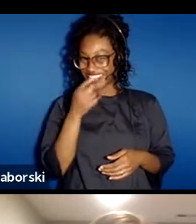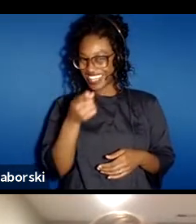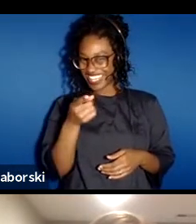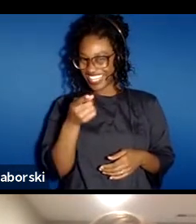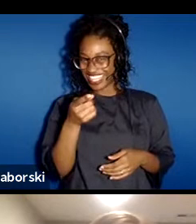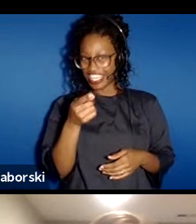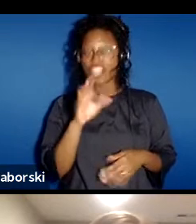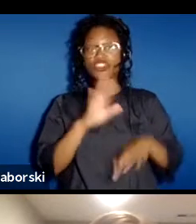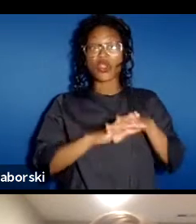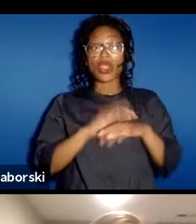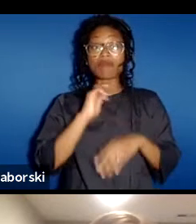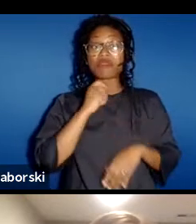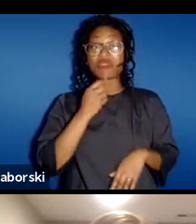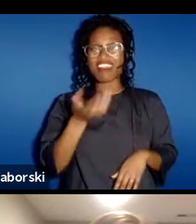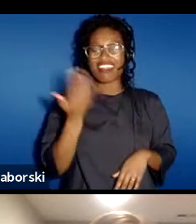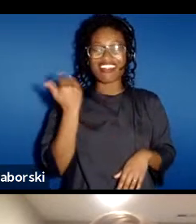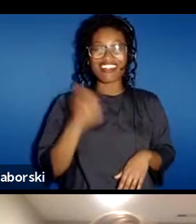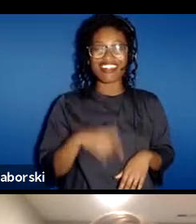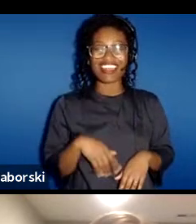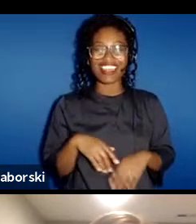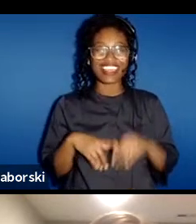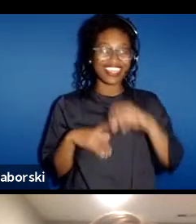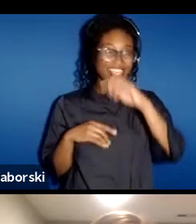You're on mute, by the way.